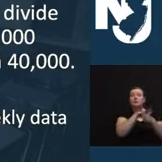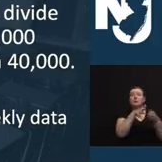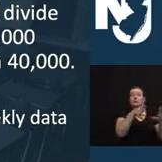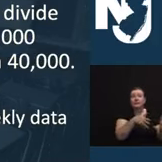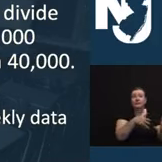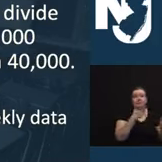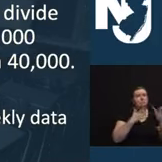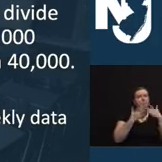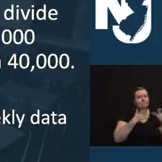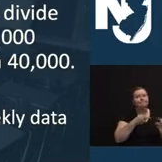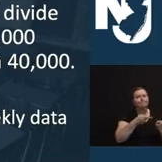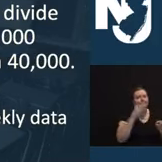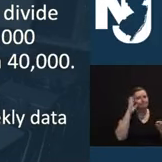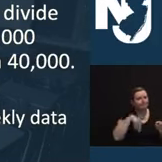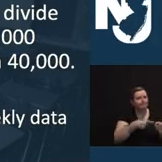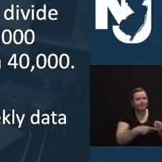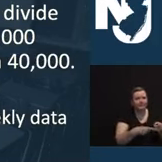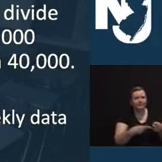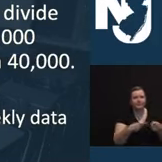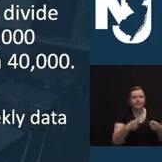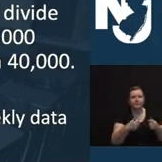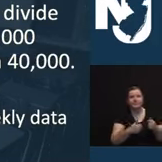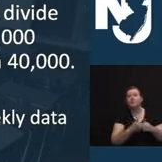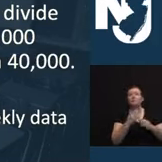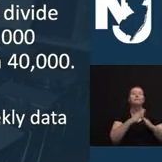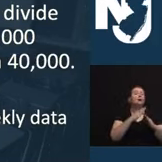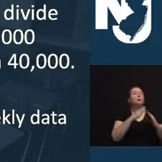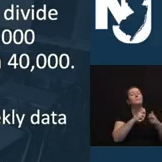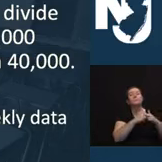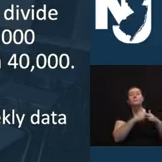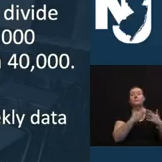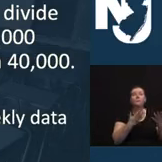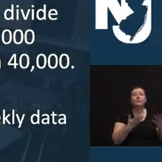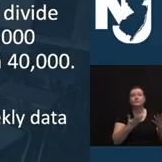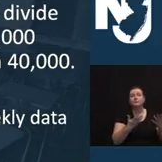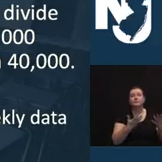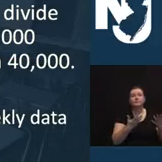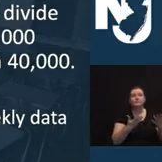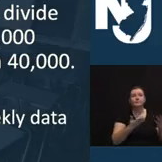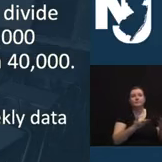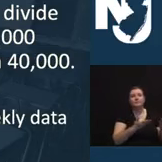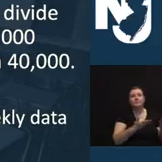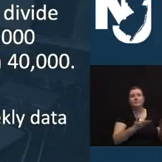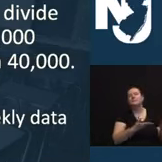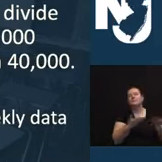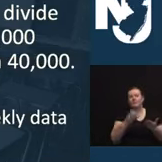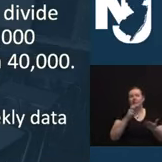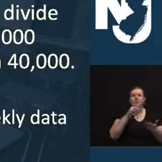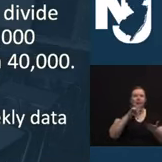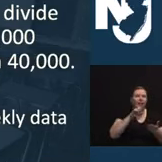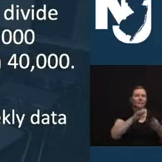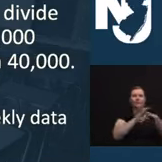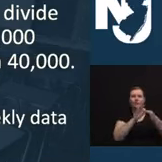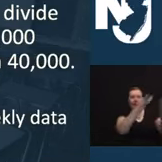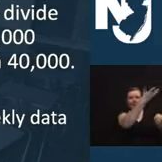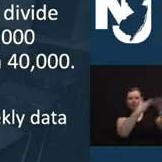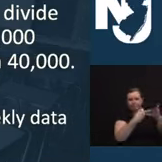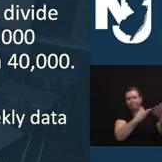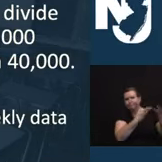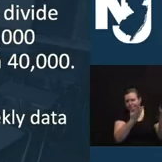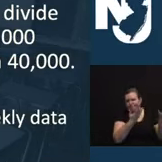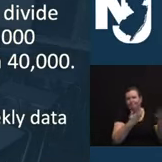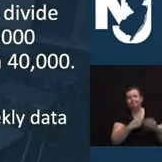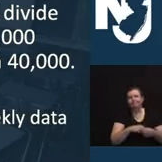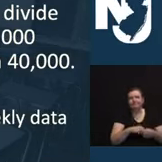issue has been related to either supply chain or delivery delays. While this data definitely